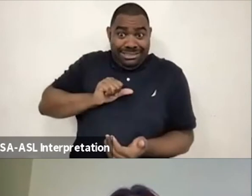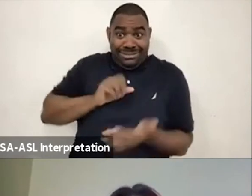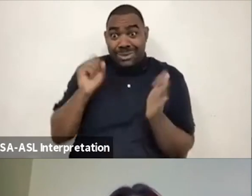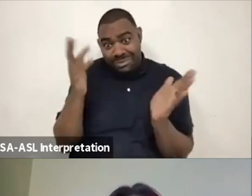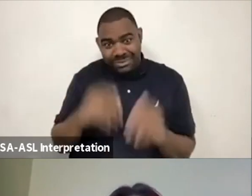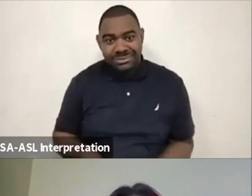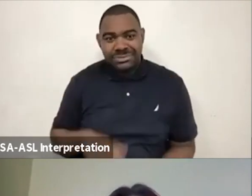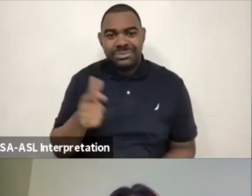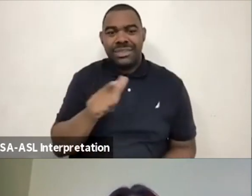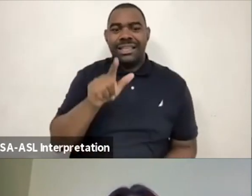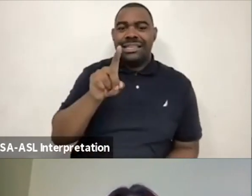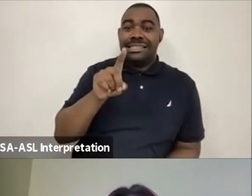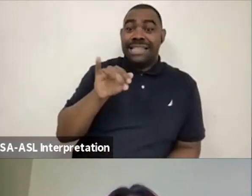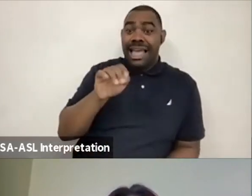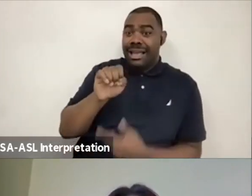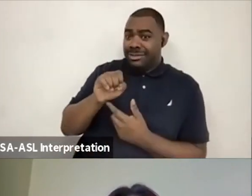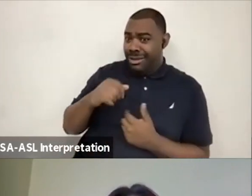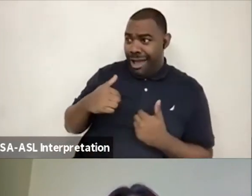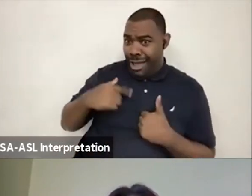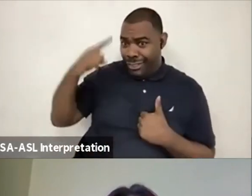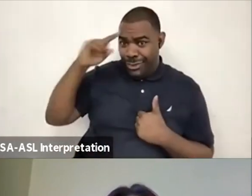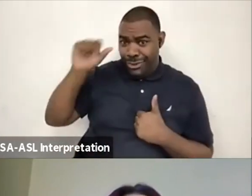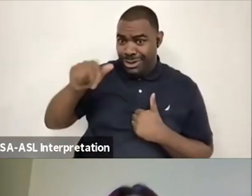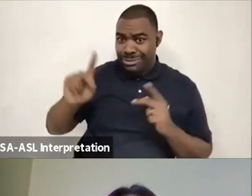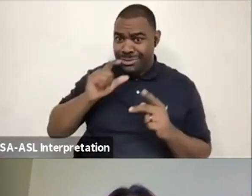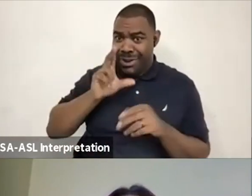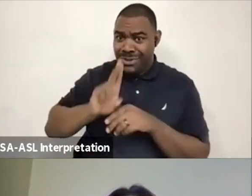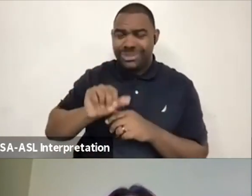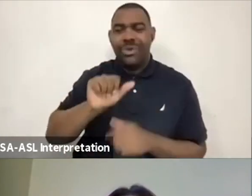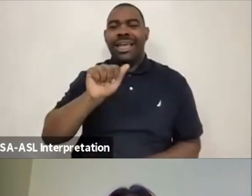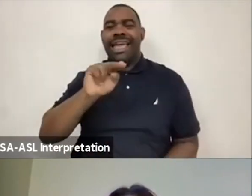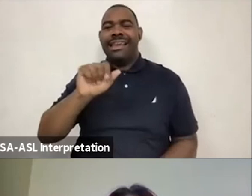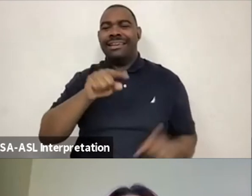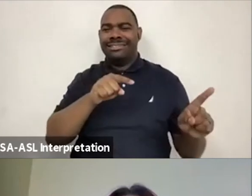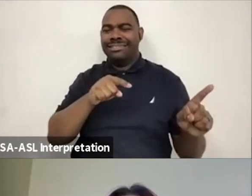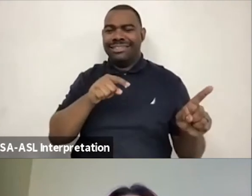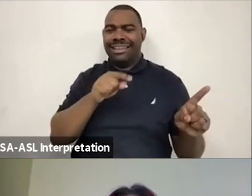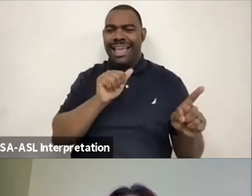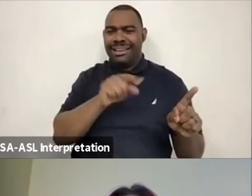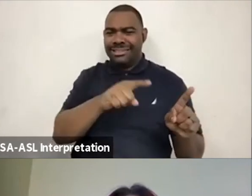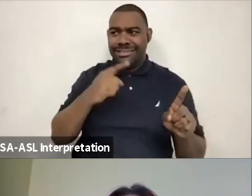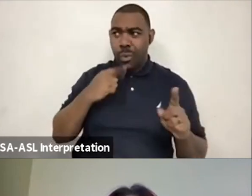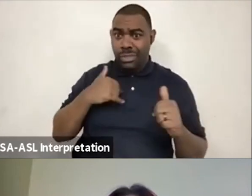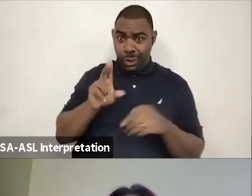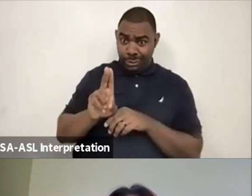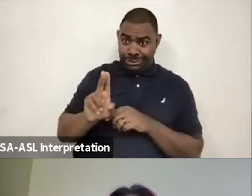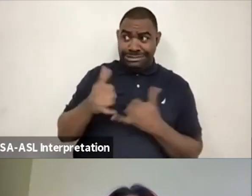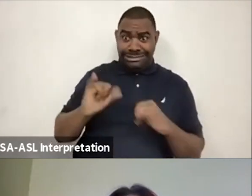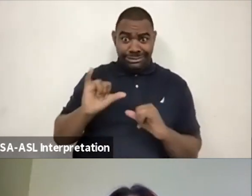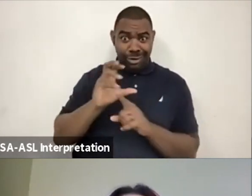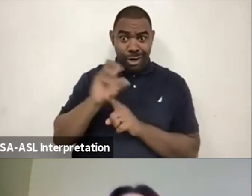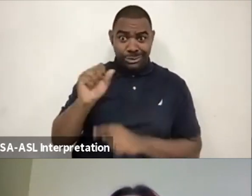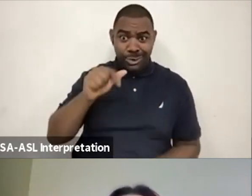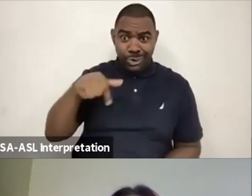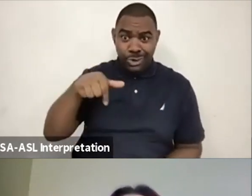And I thought nobody was using them anymore until I was like, oh, they're still using them. And these are kind of awesome. So QR codes,